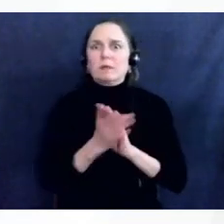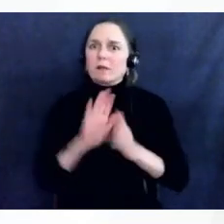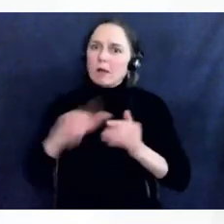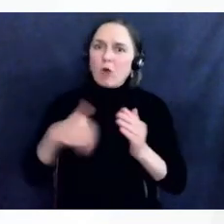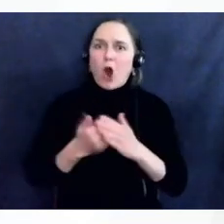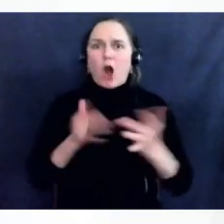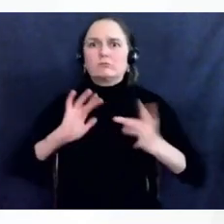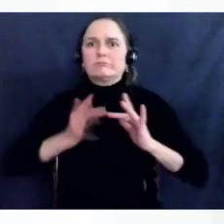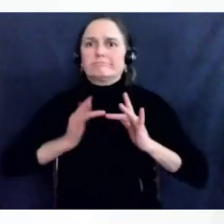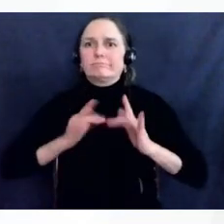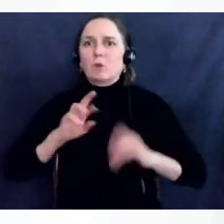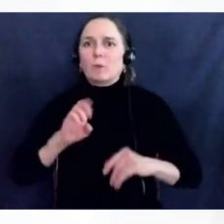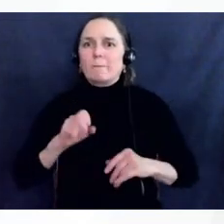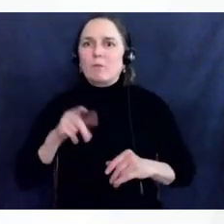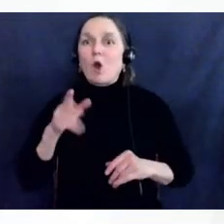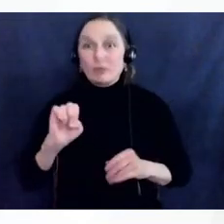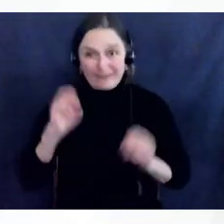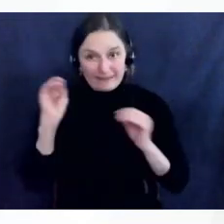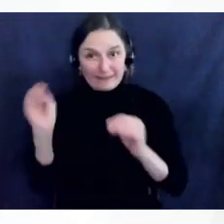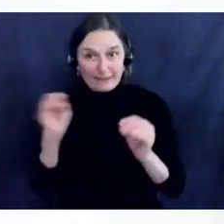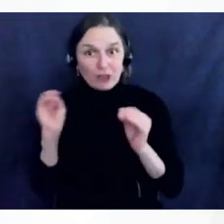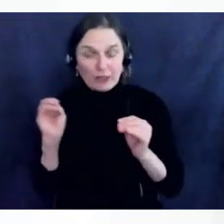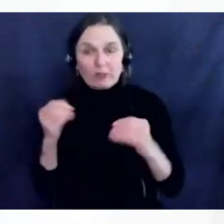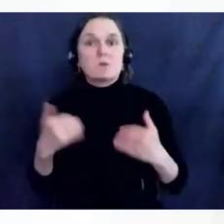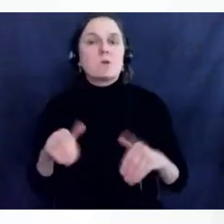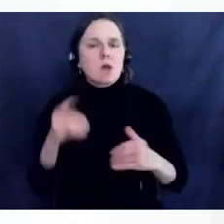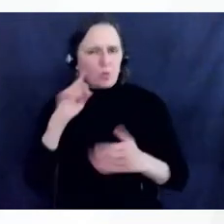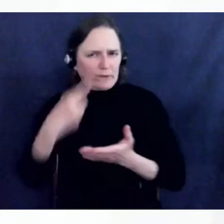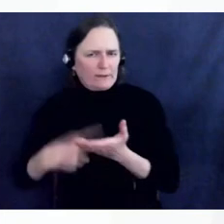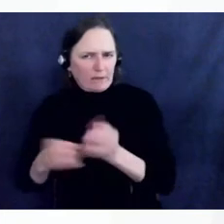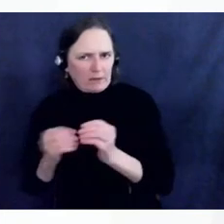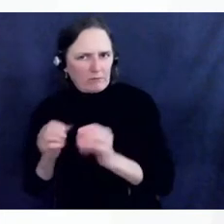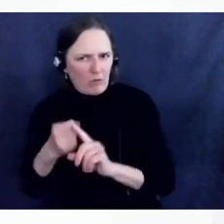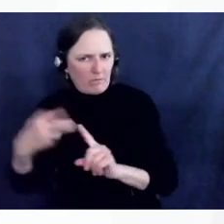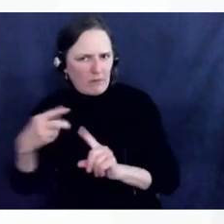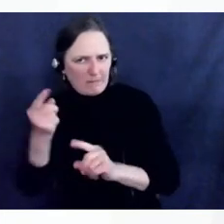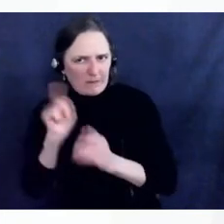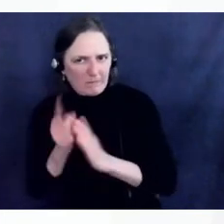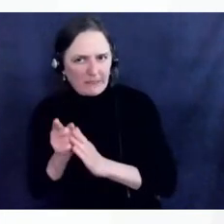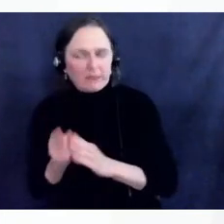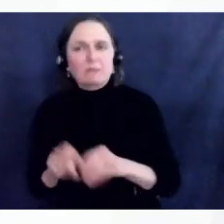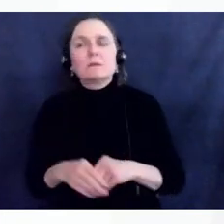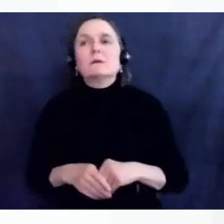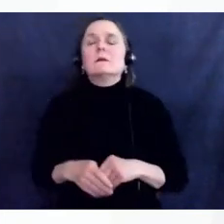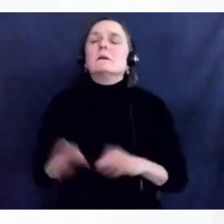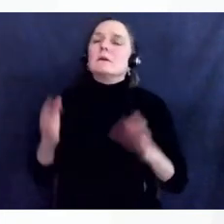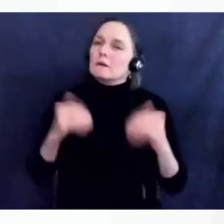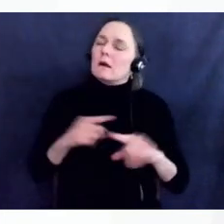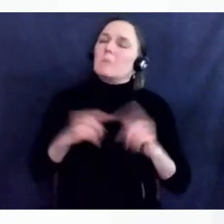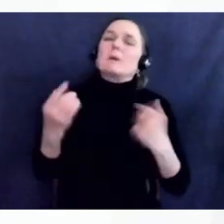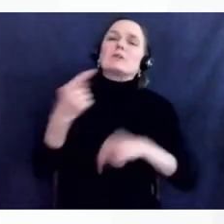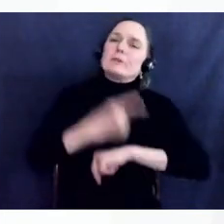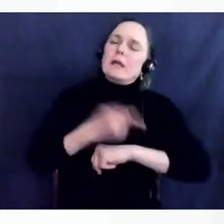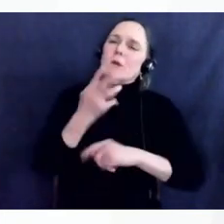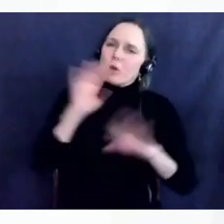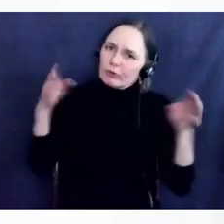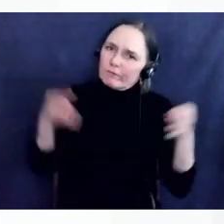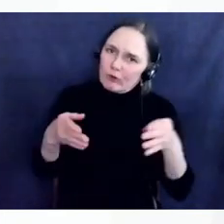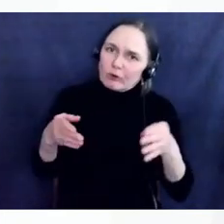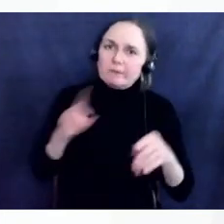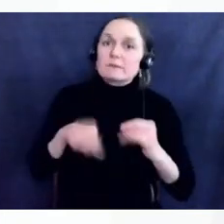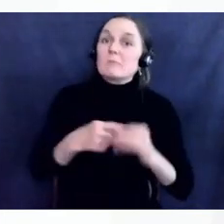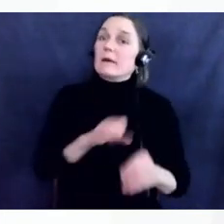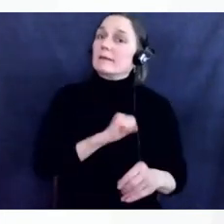Today, I want to focus on the importance of recruiting and retaining faculty who advance diversity and the role each of us plays in creating